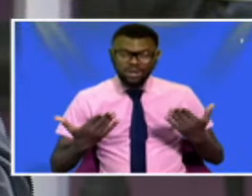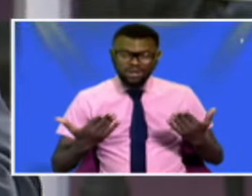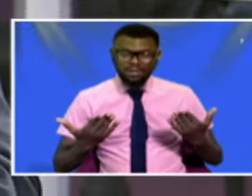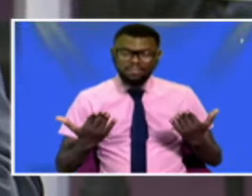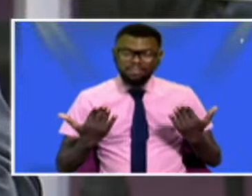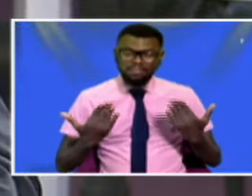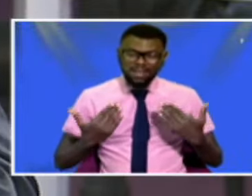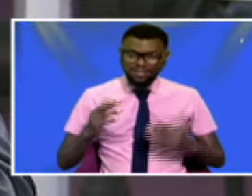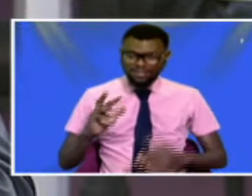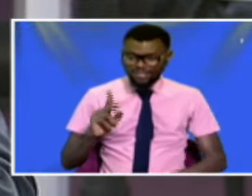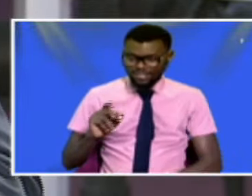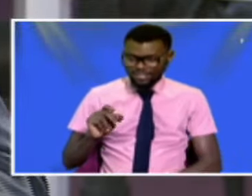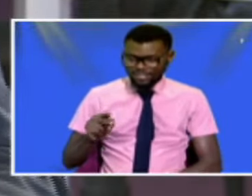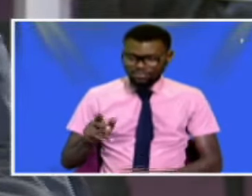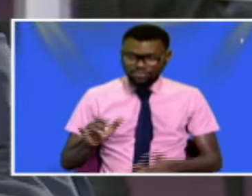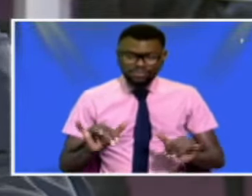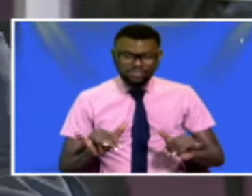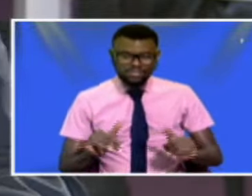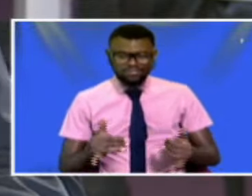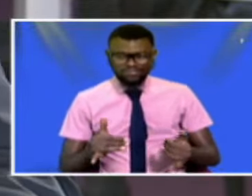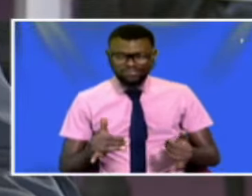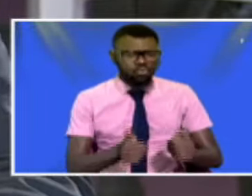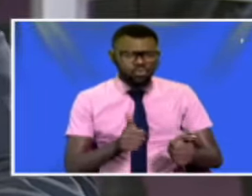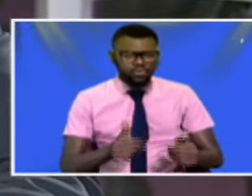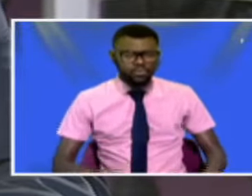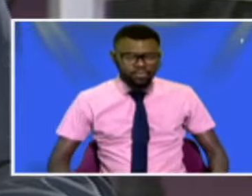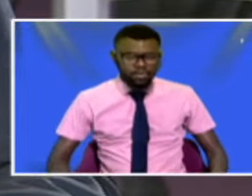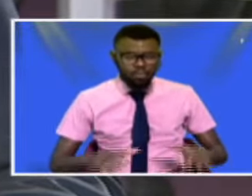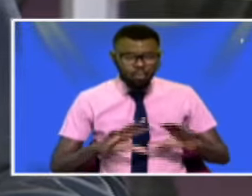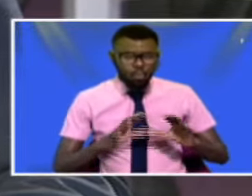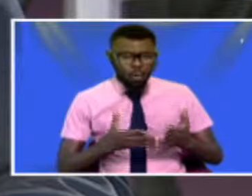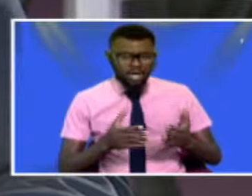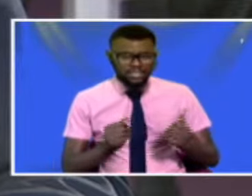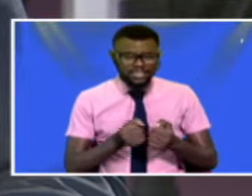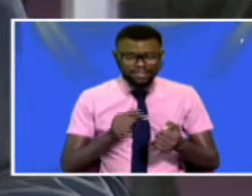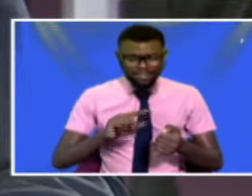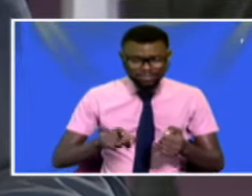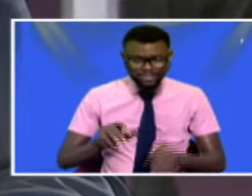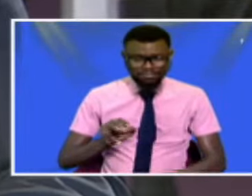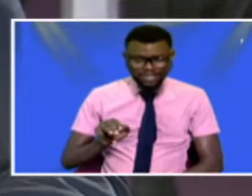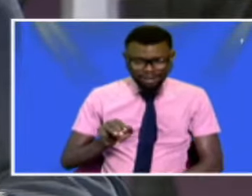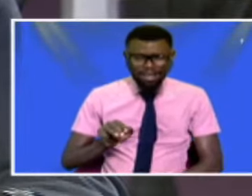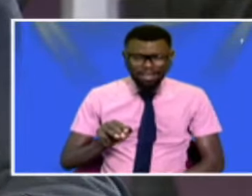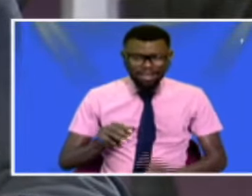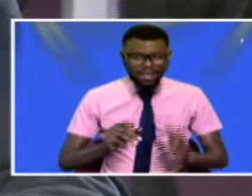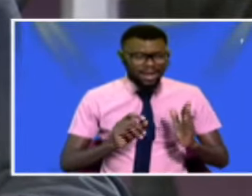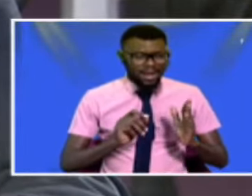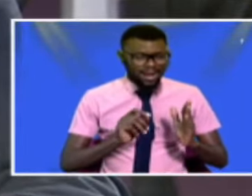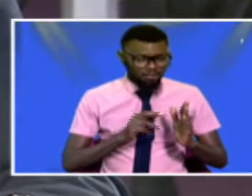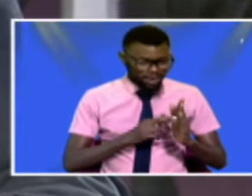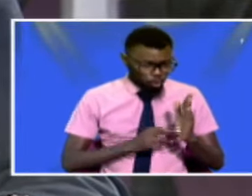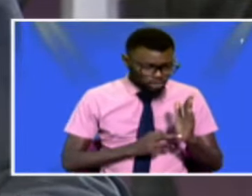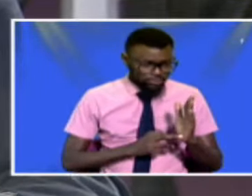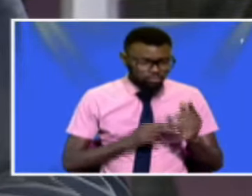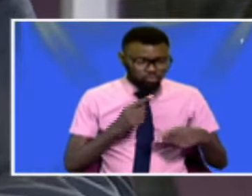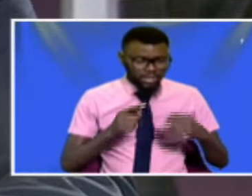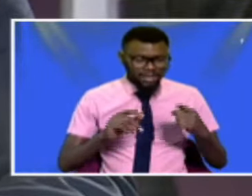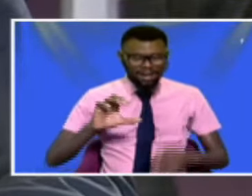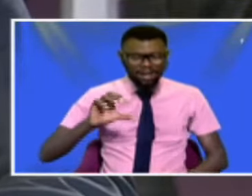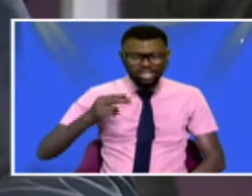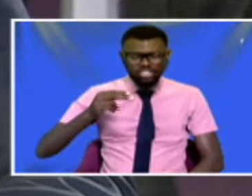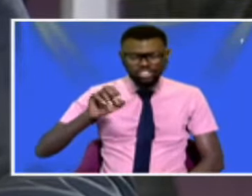Activating palm, let's talk sports. World 1,000-meter record holder Beatrice Chebet and Daniel